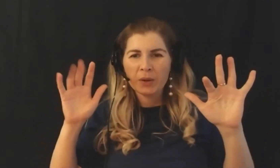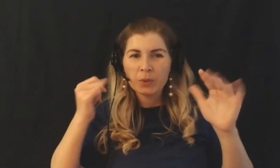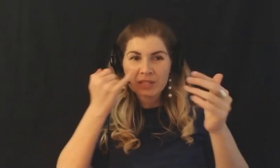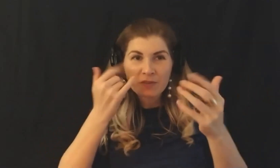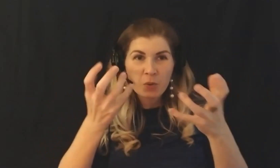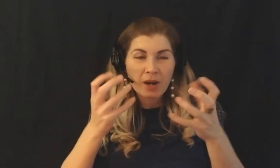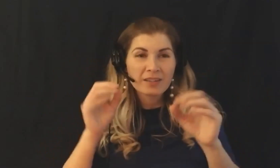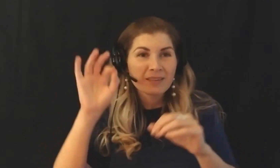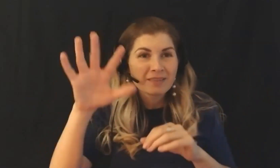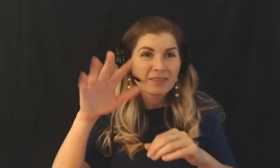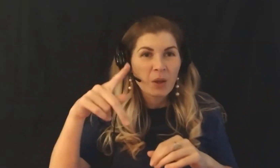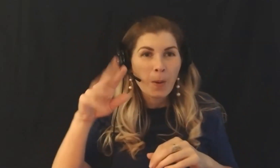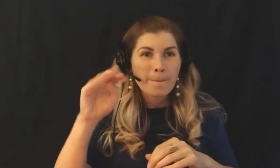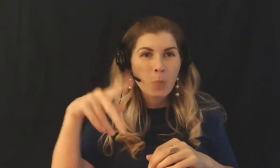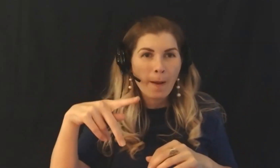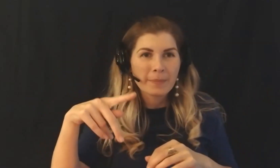prompt.